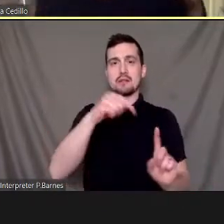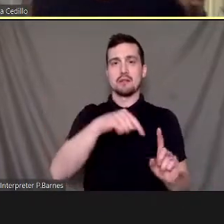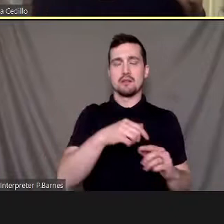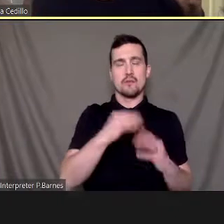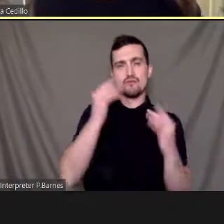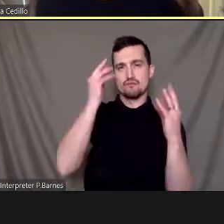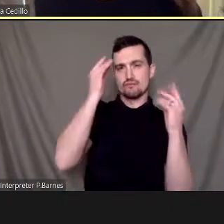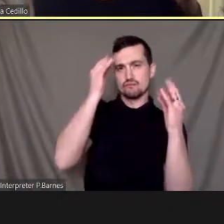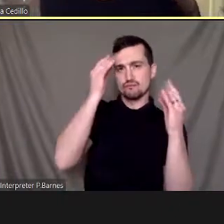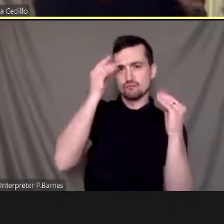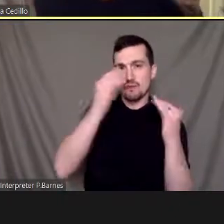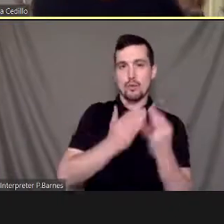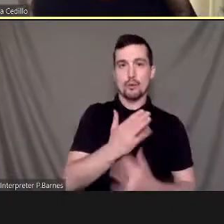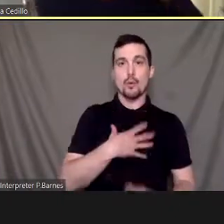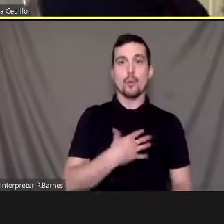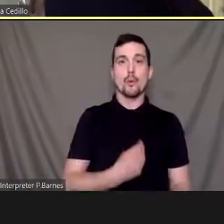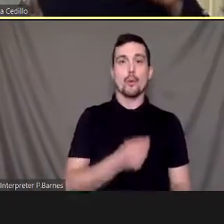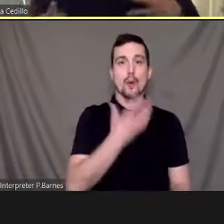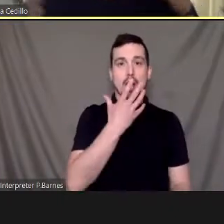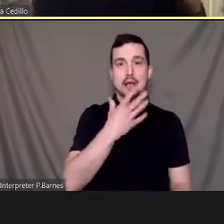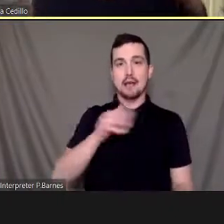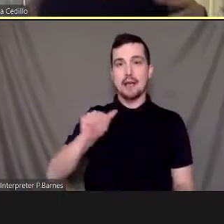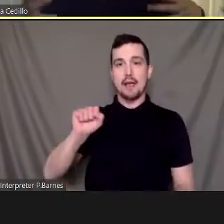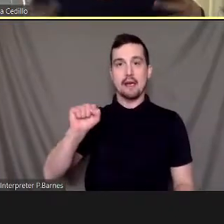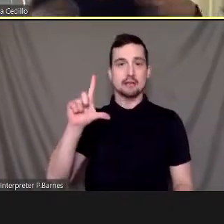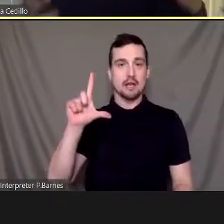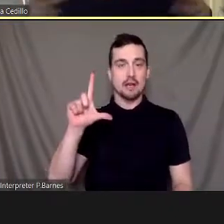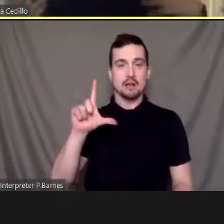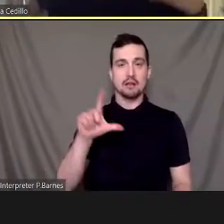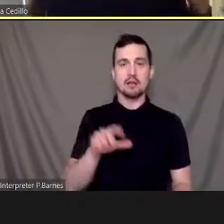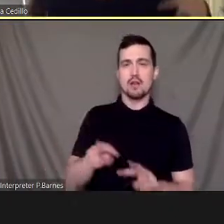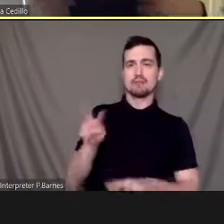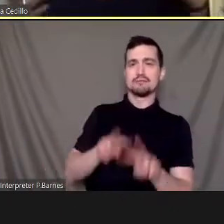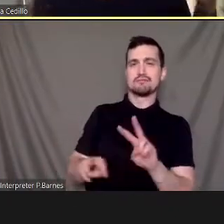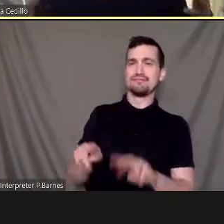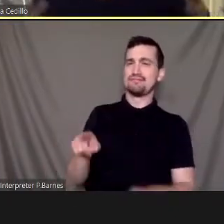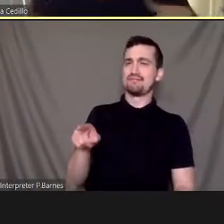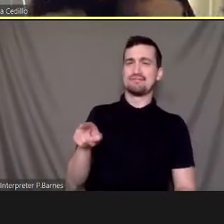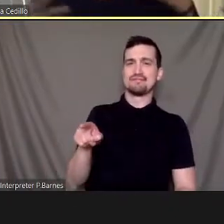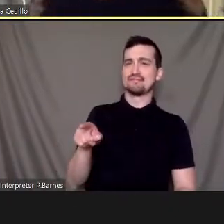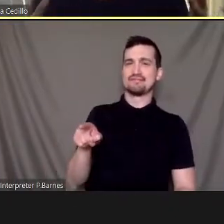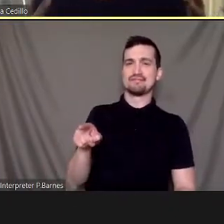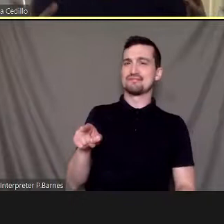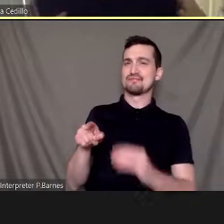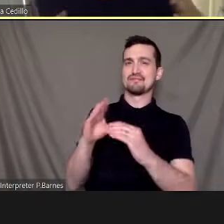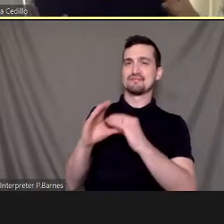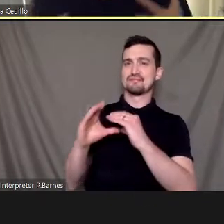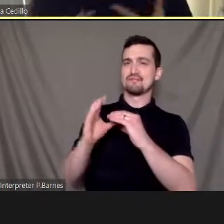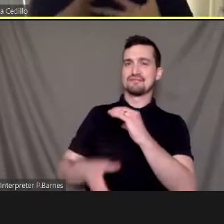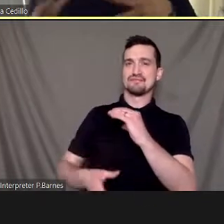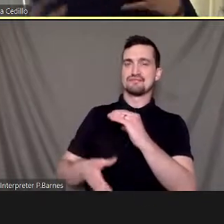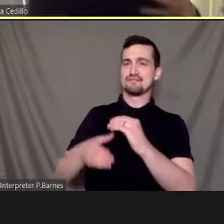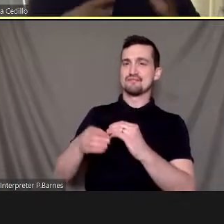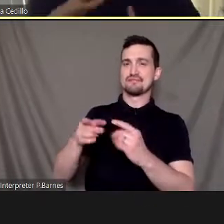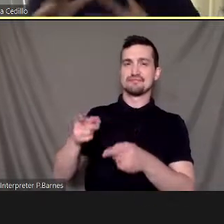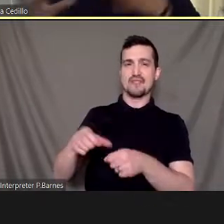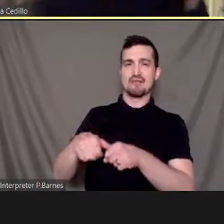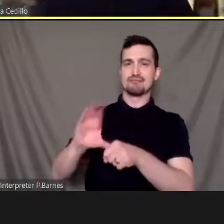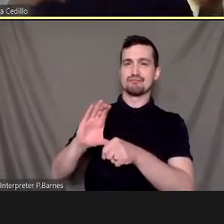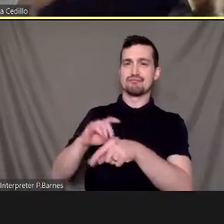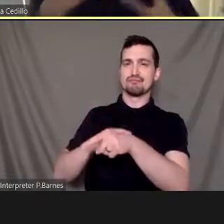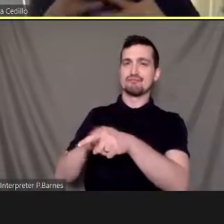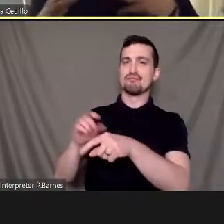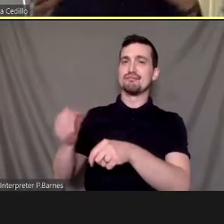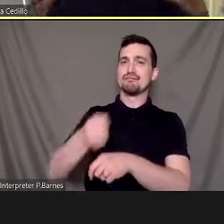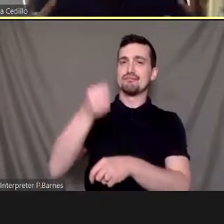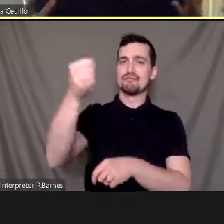thinking through white ASL, they started to say, oh no, he can't communicate, he has to be institutionalized. And it